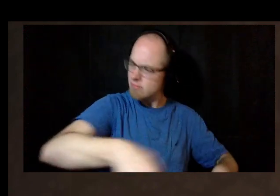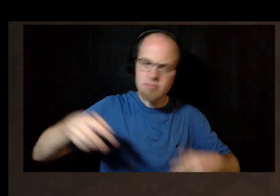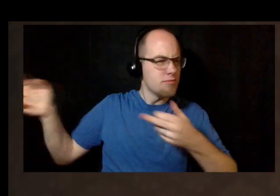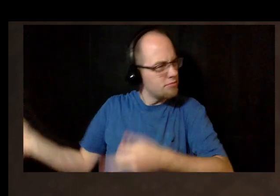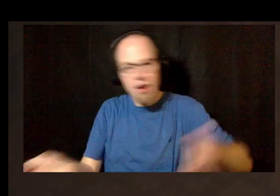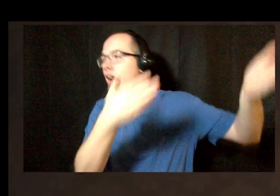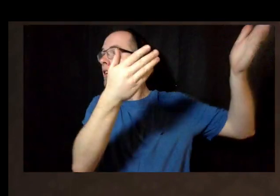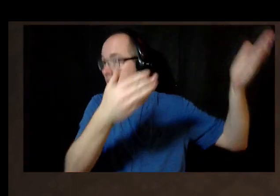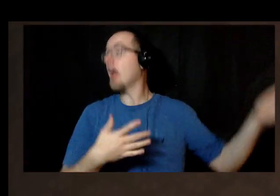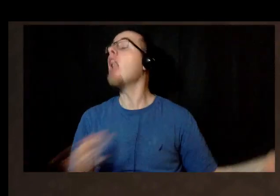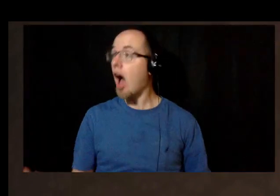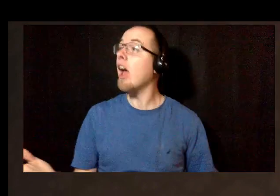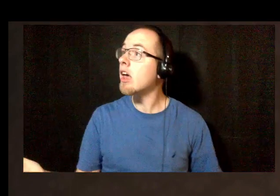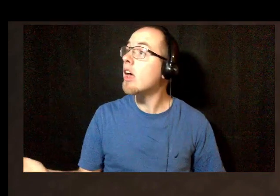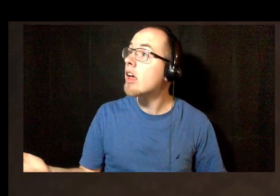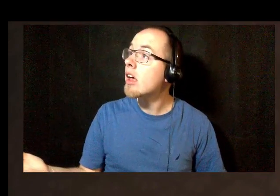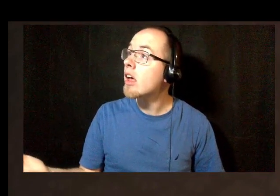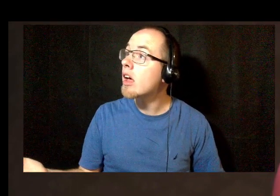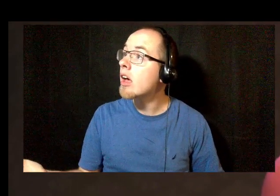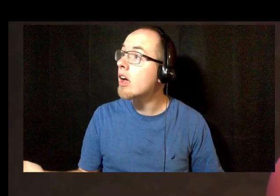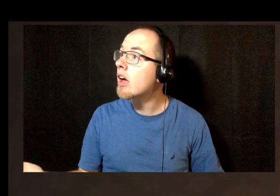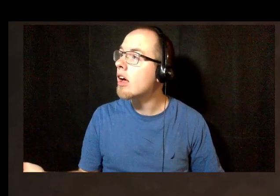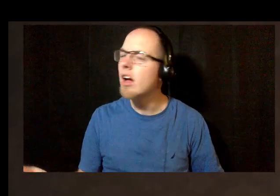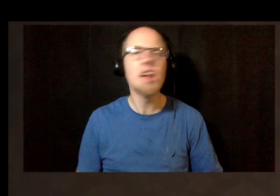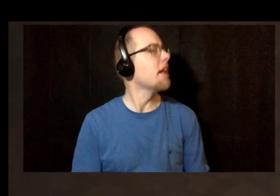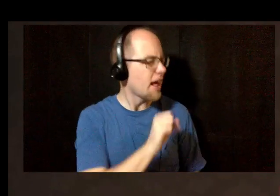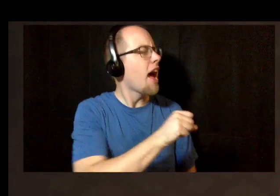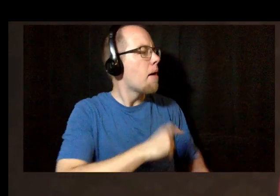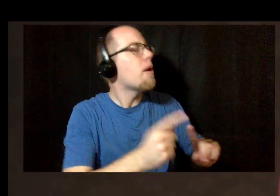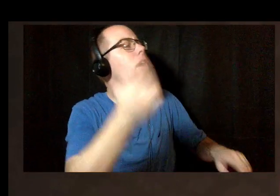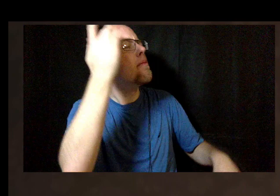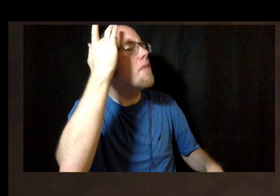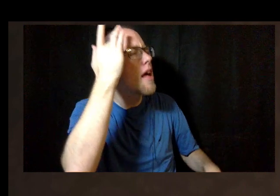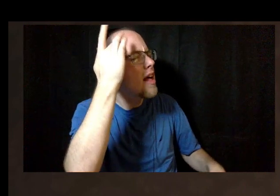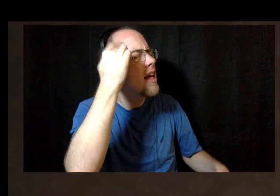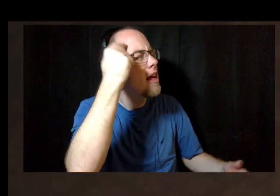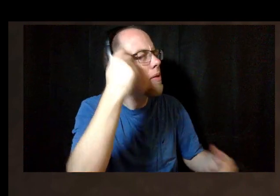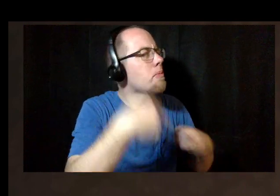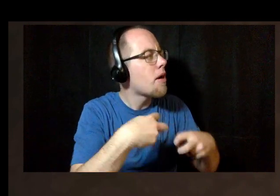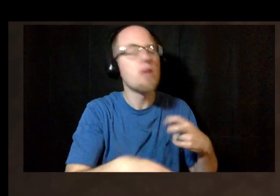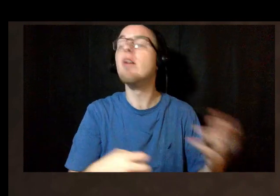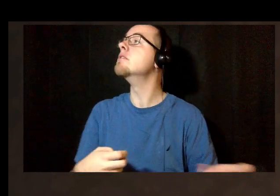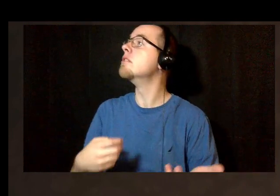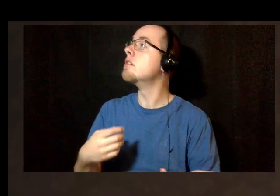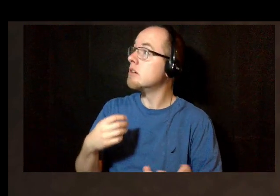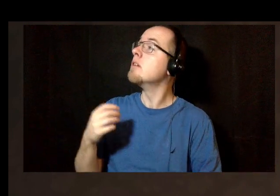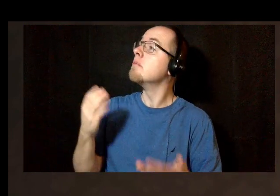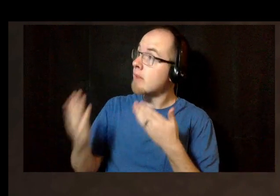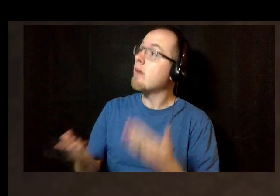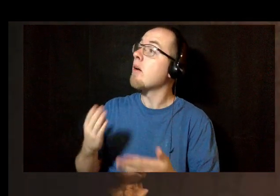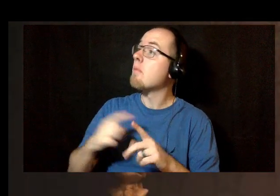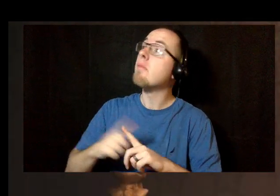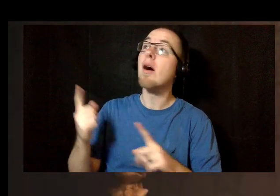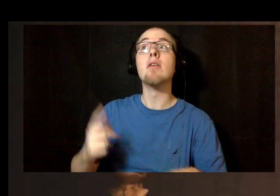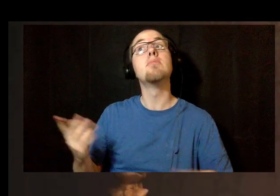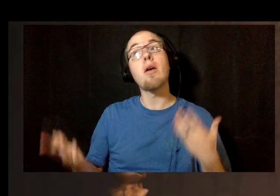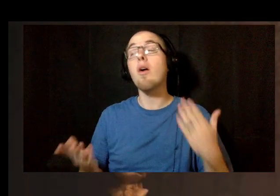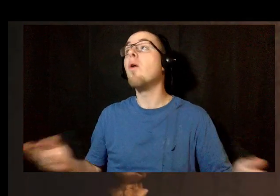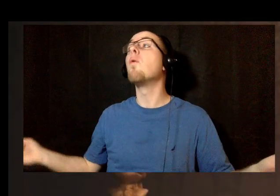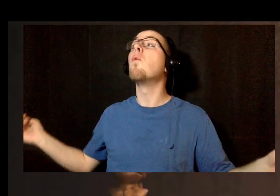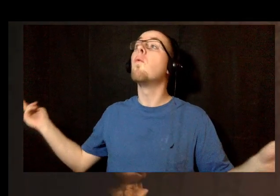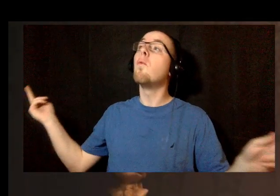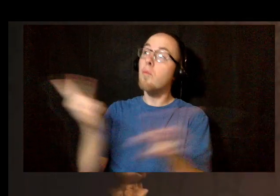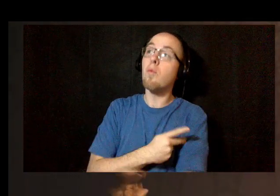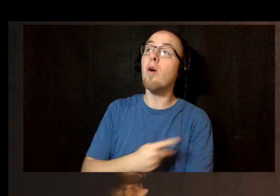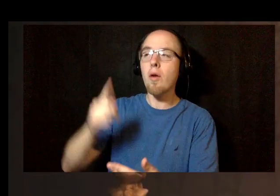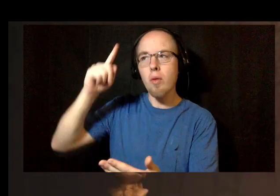They like it. Yeah, but it's a mental illness. Yeah, well, maybe, but I would argue it's more insane